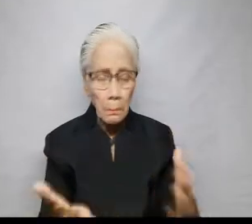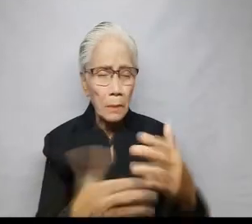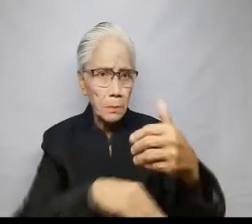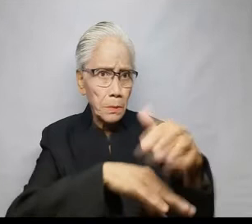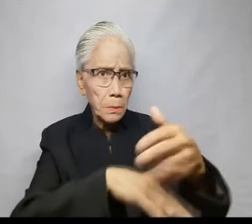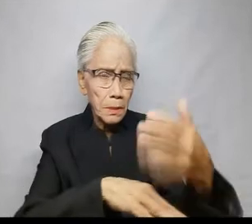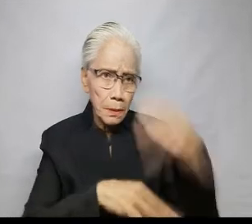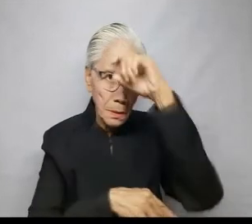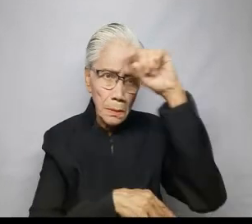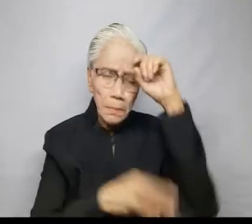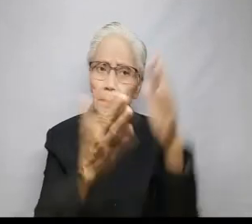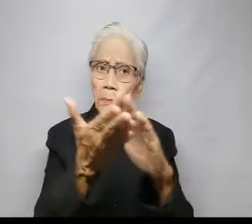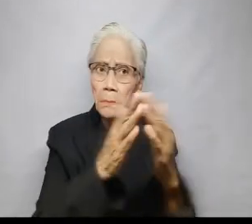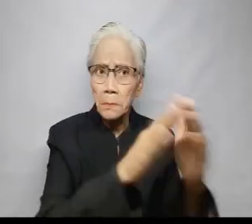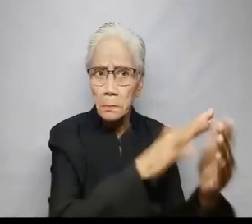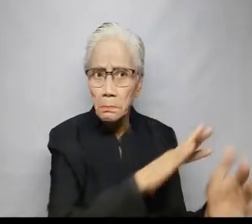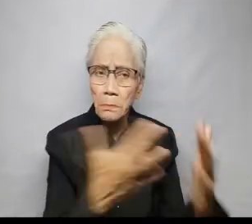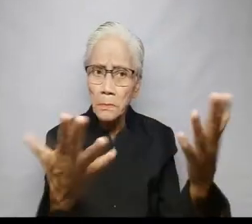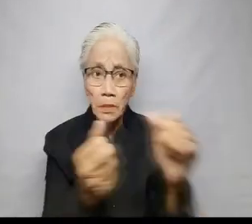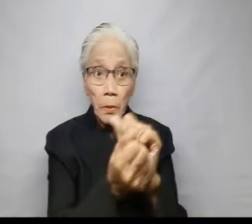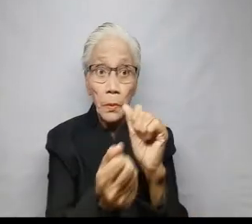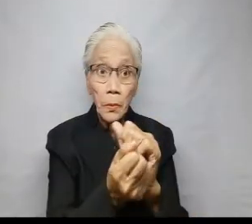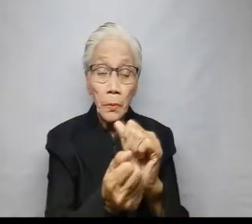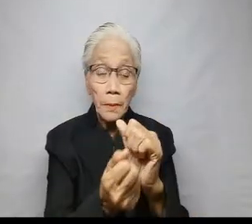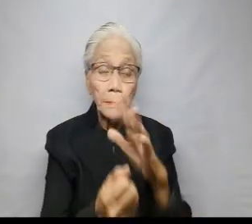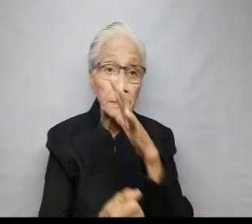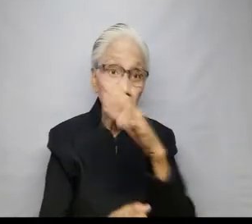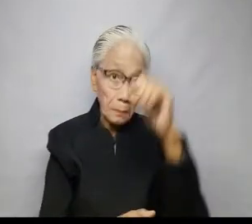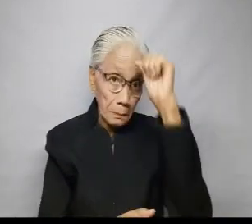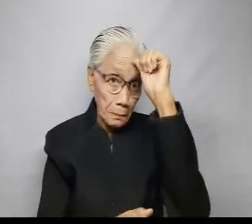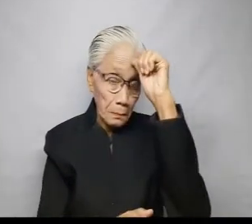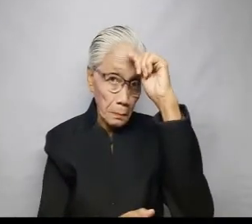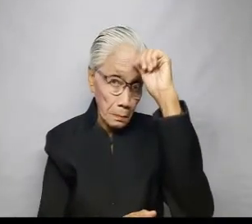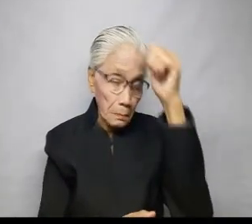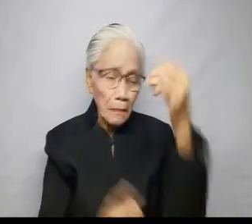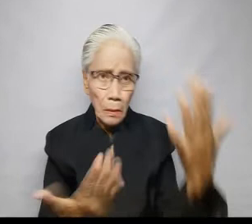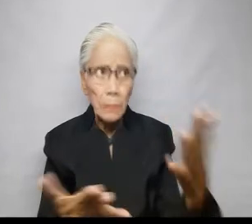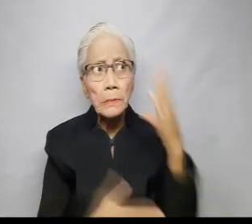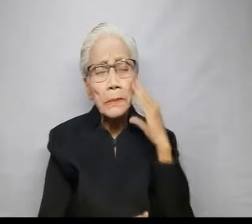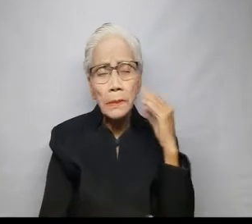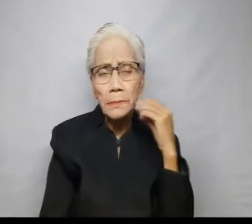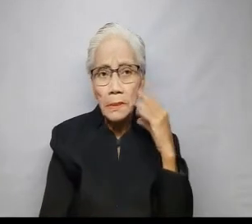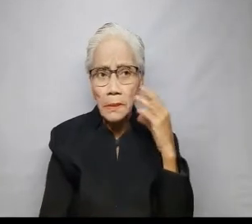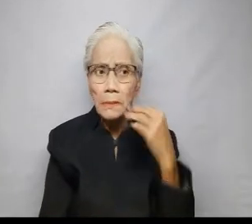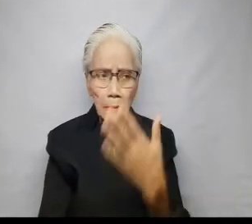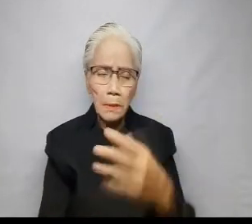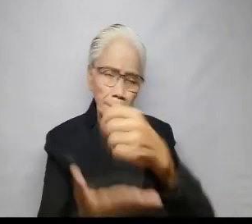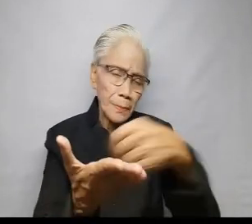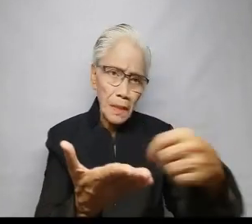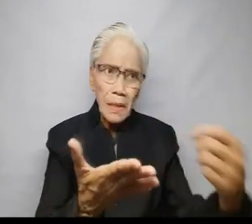Shane Claiborne, who spent a summer in the slums of Calcutta with Mother Teresa, wrote the following about one of